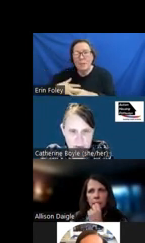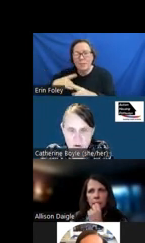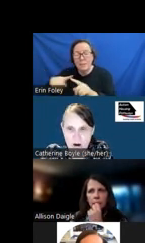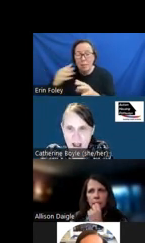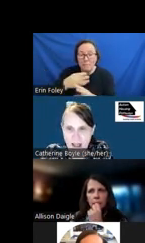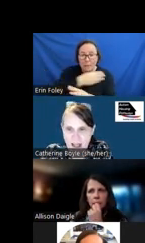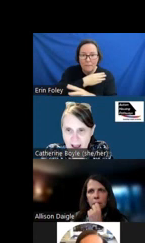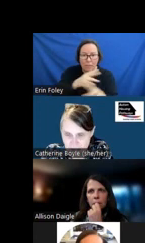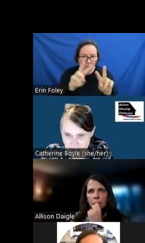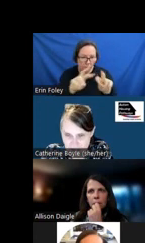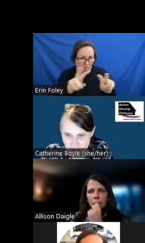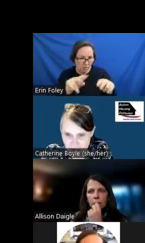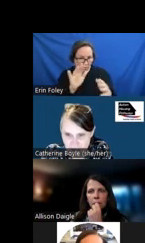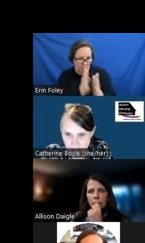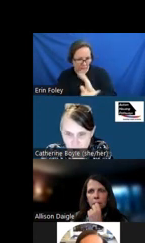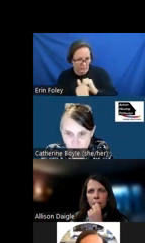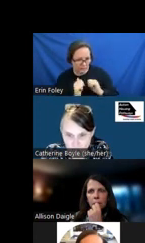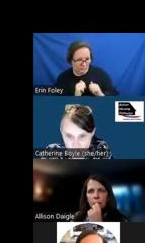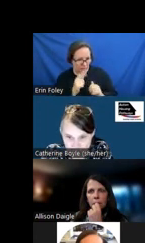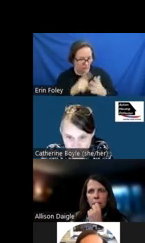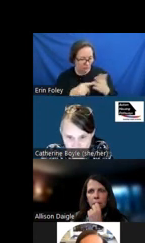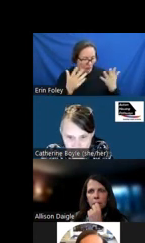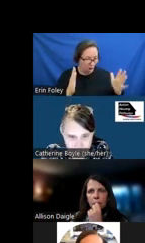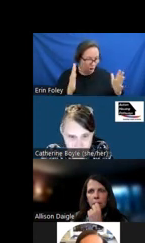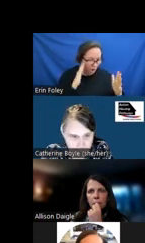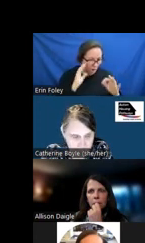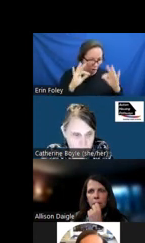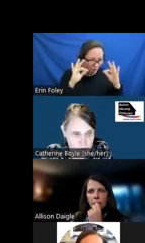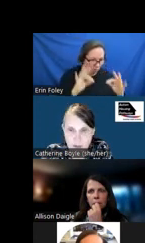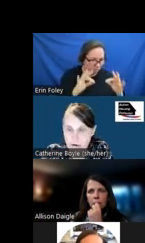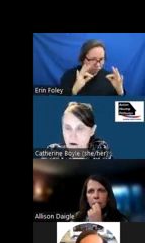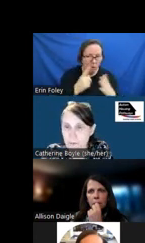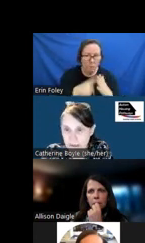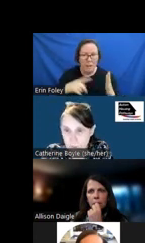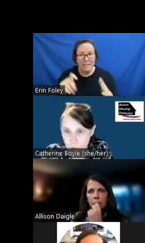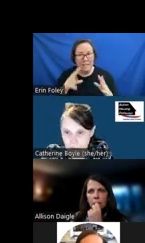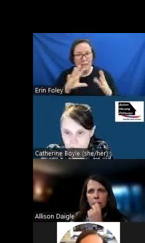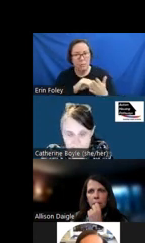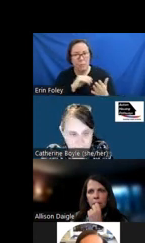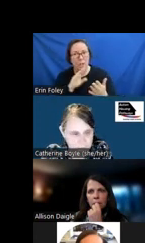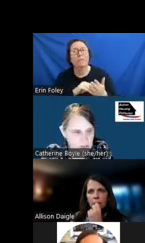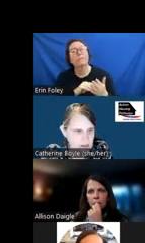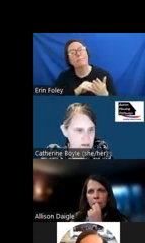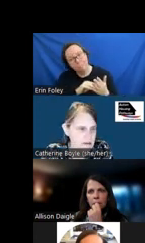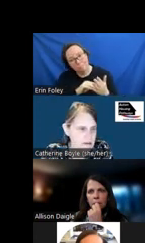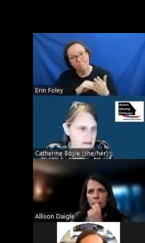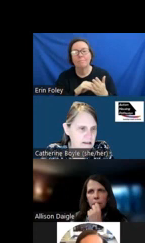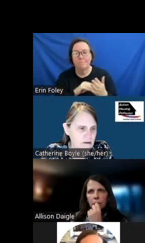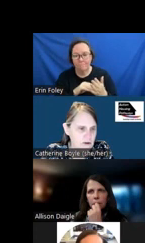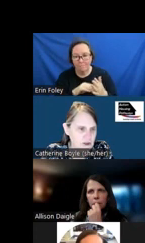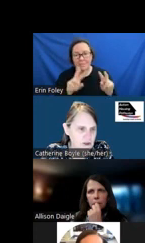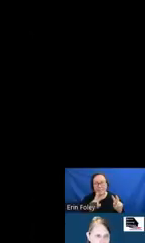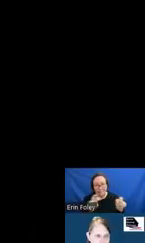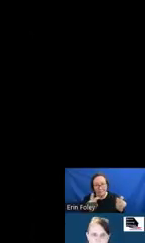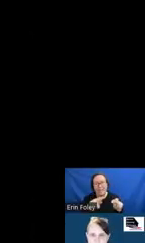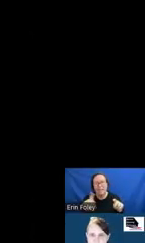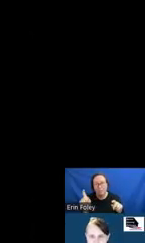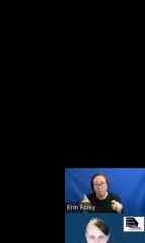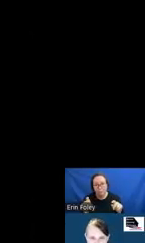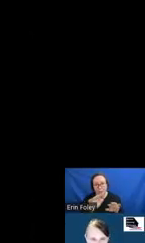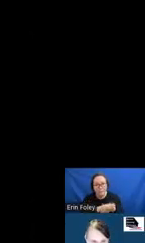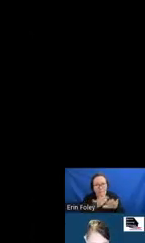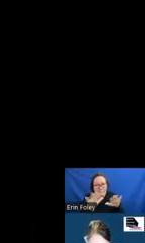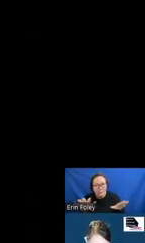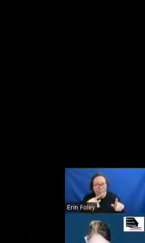family member has already, which I call bucket 1, the skills you think they